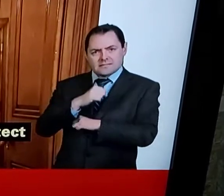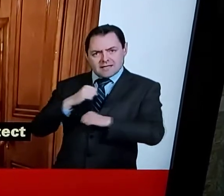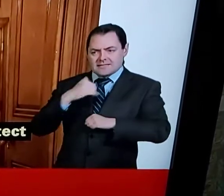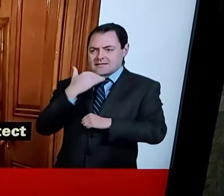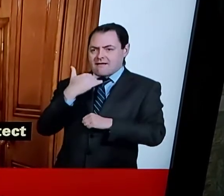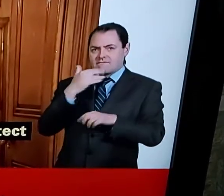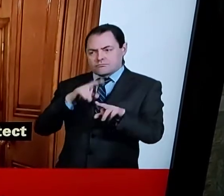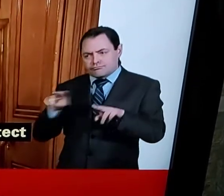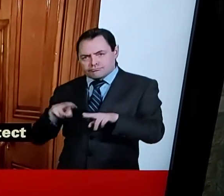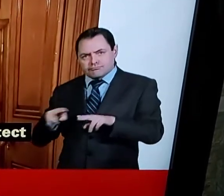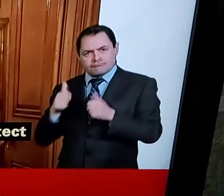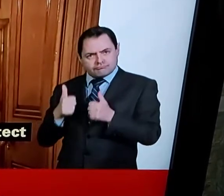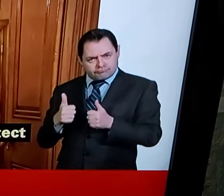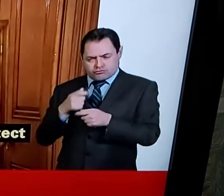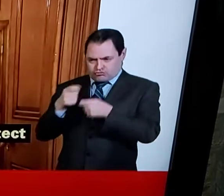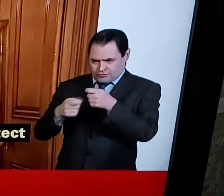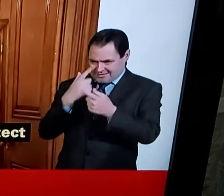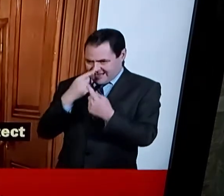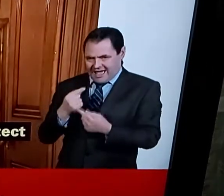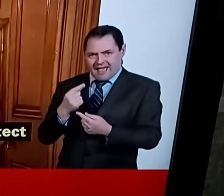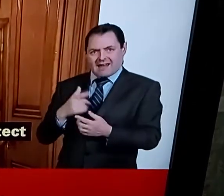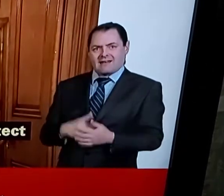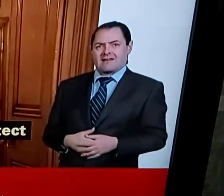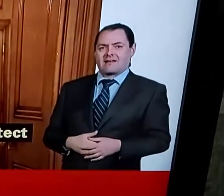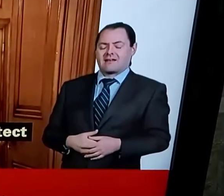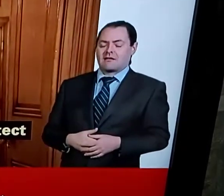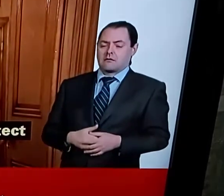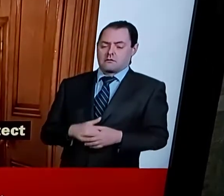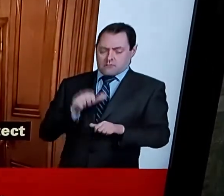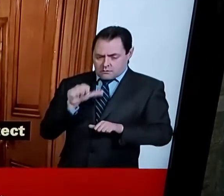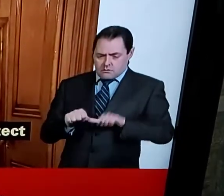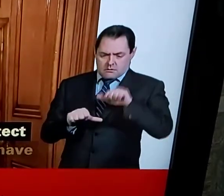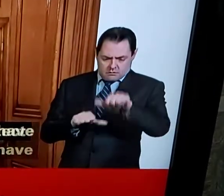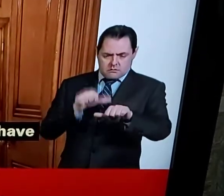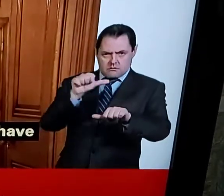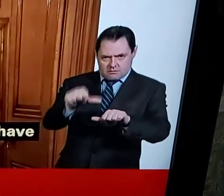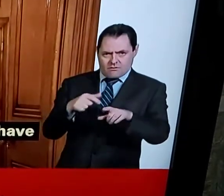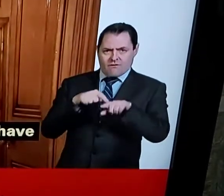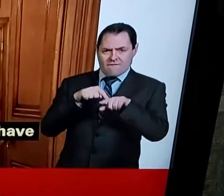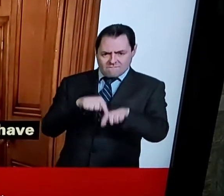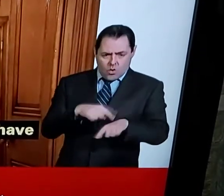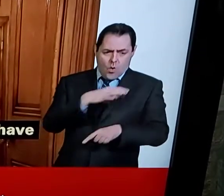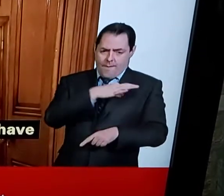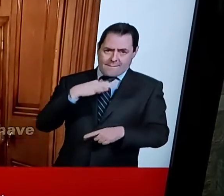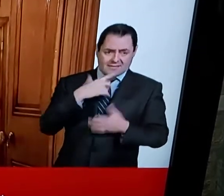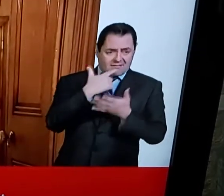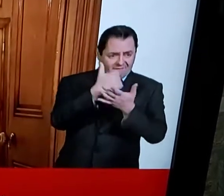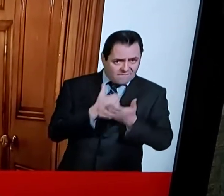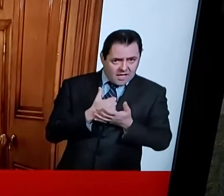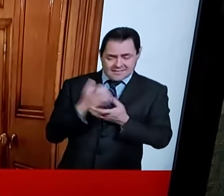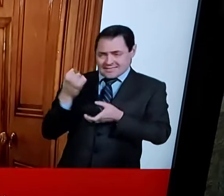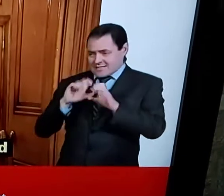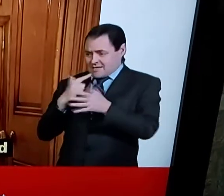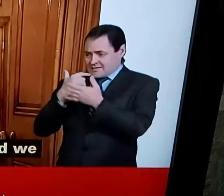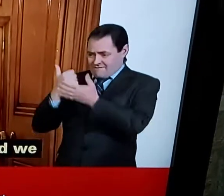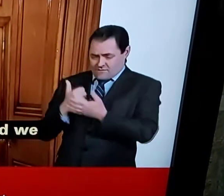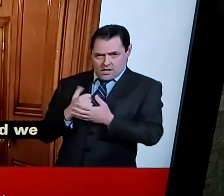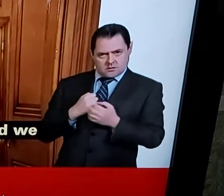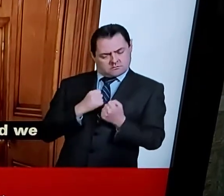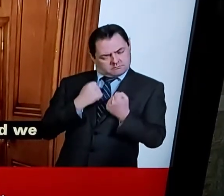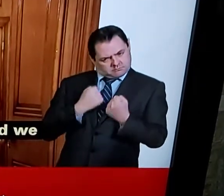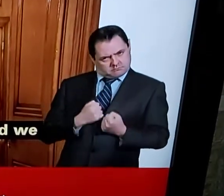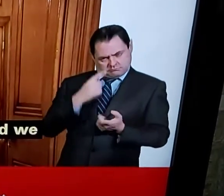At every step, we've been following the scientific advice, the medical advice, and we've been very deliberate in the actions that we've taken, so that